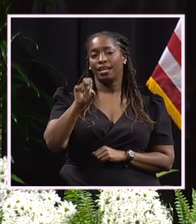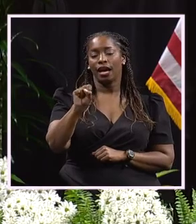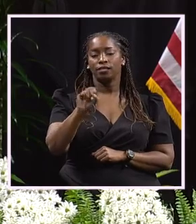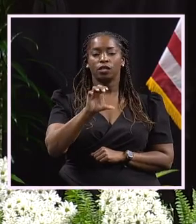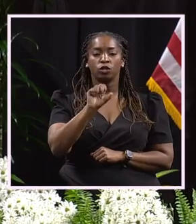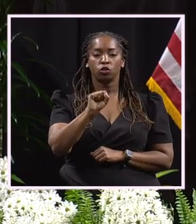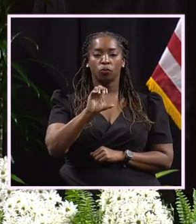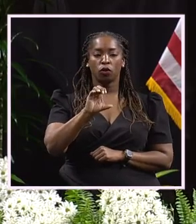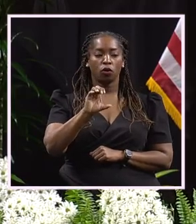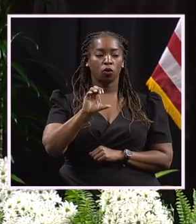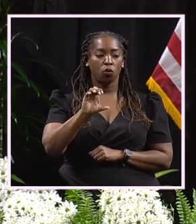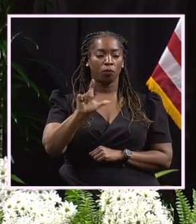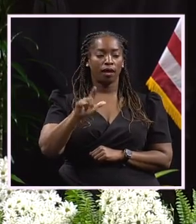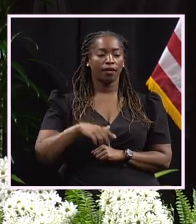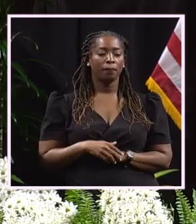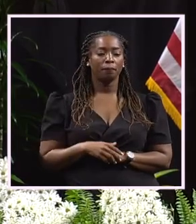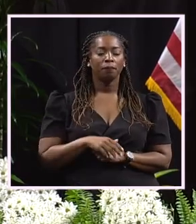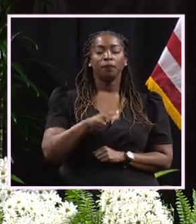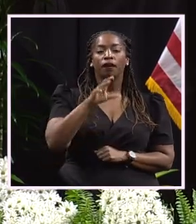Mitchell Grant